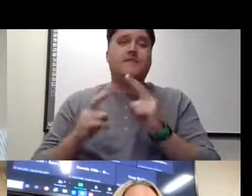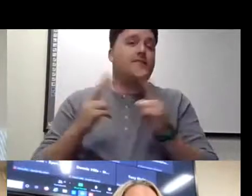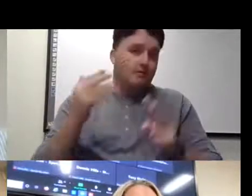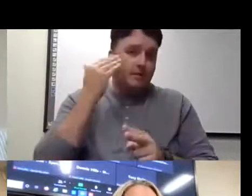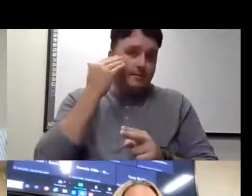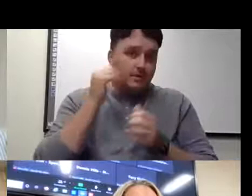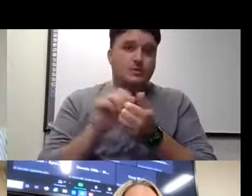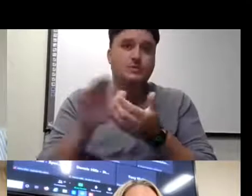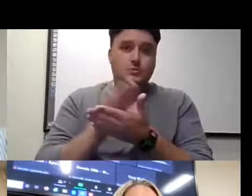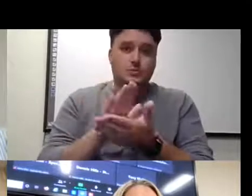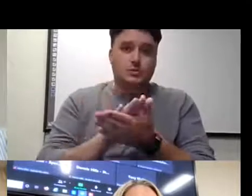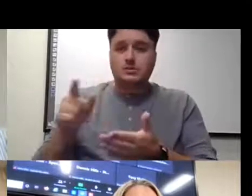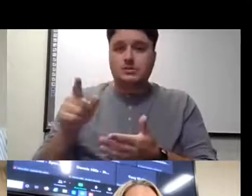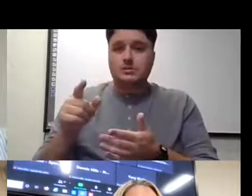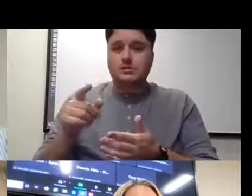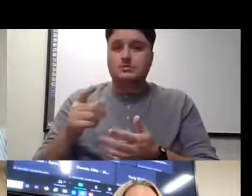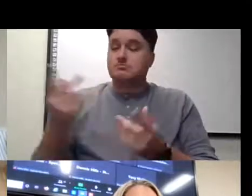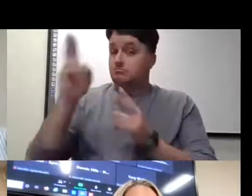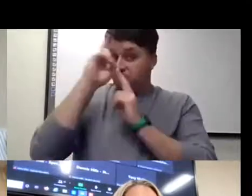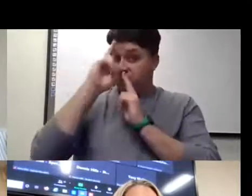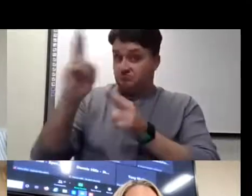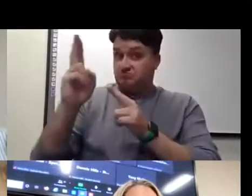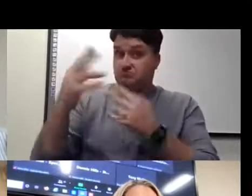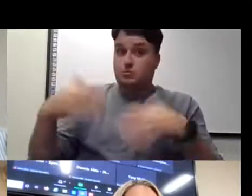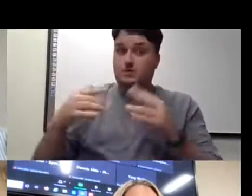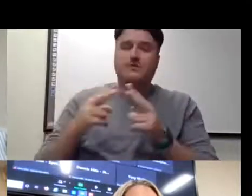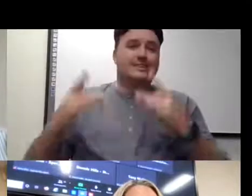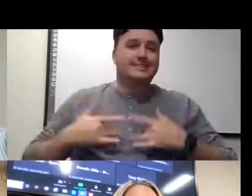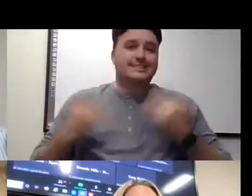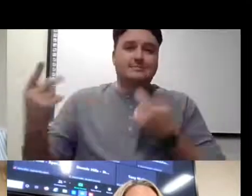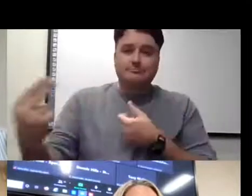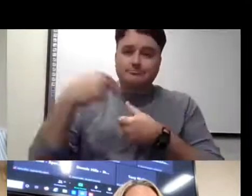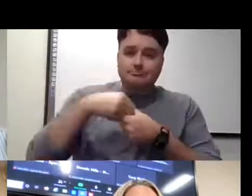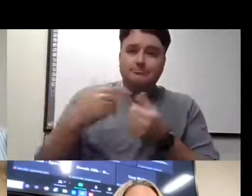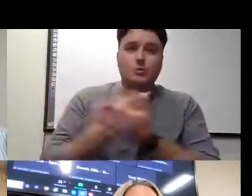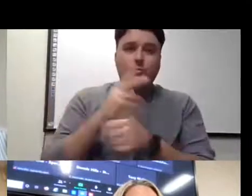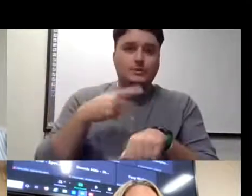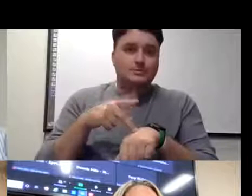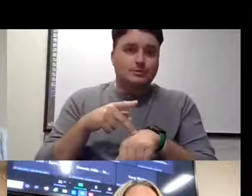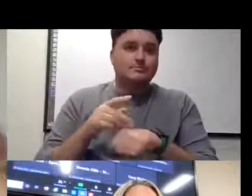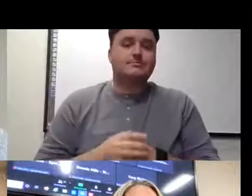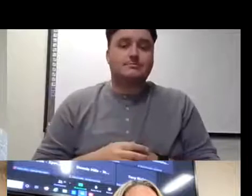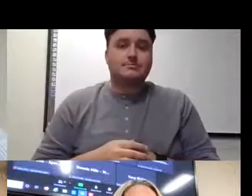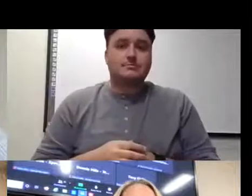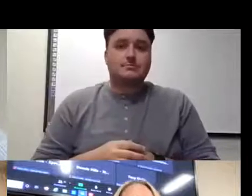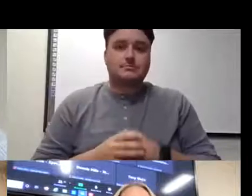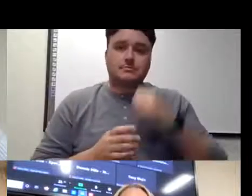school, highly regarded, and so we're very excited to have her become the new principal.